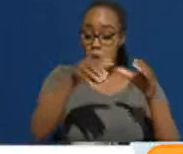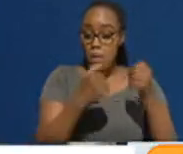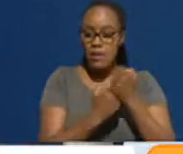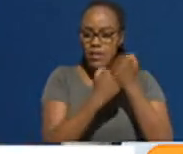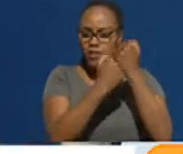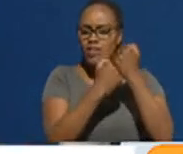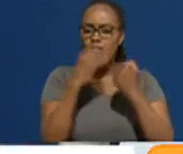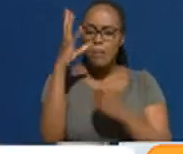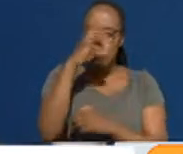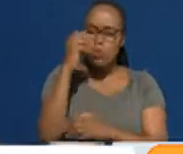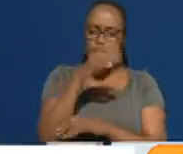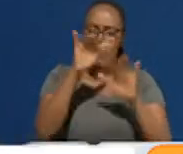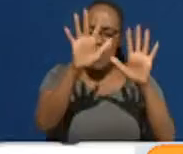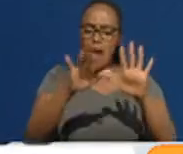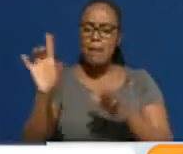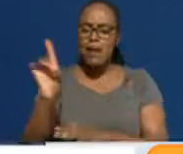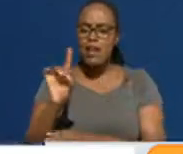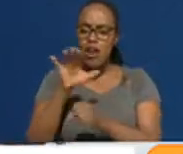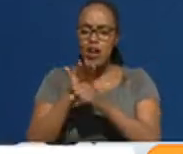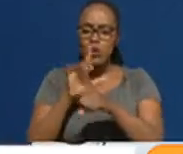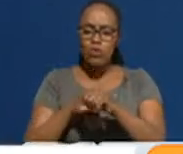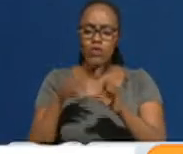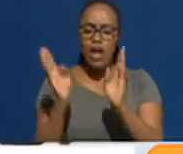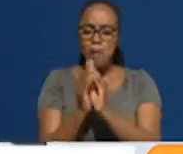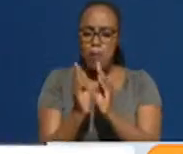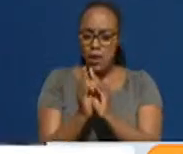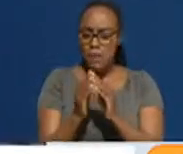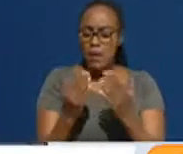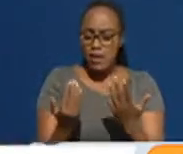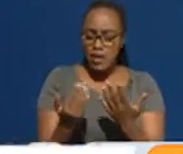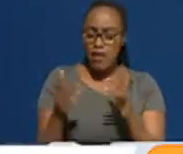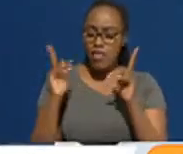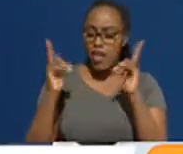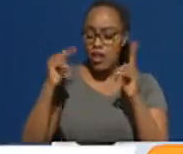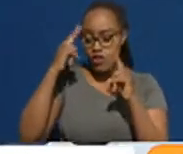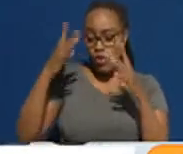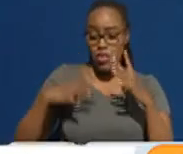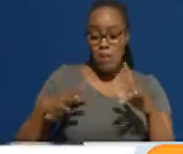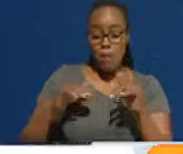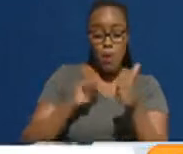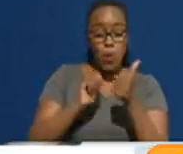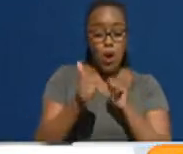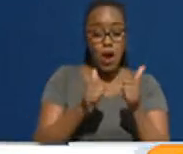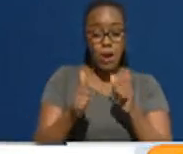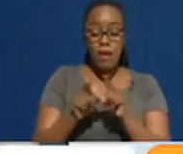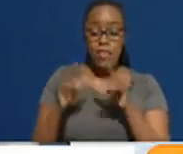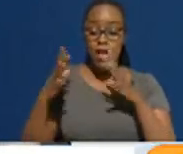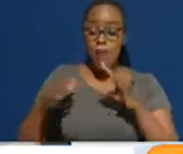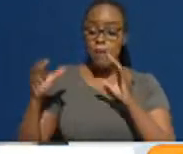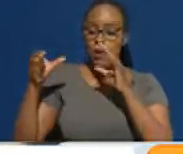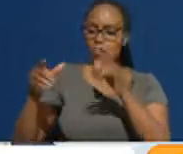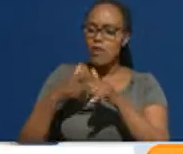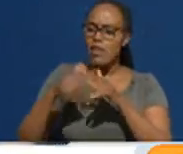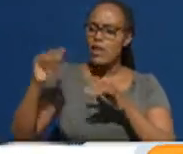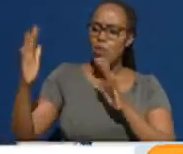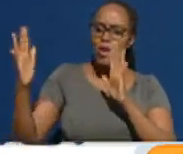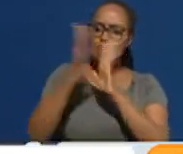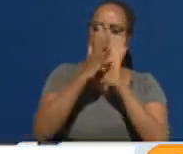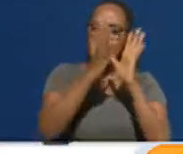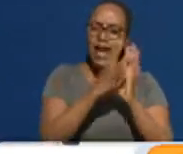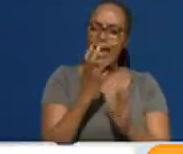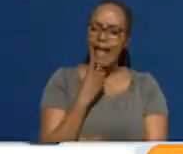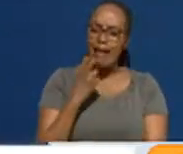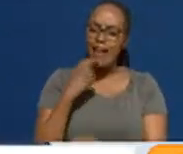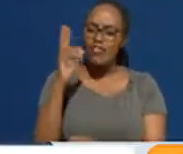beautiful campaigning in Nairobi. Many times we'd come across the tracks of our opponents and crowds, and we'd do high fives and laugh, you